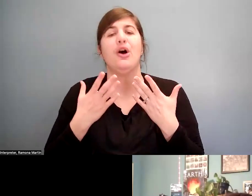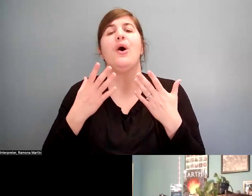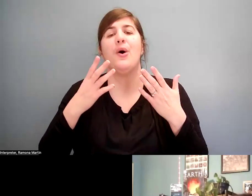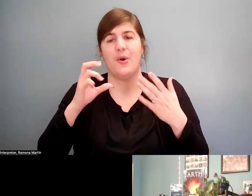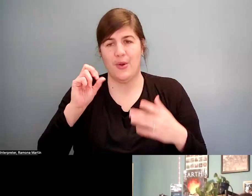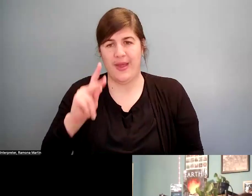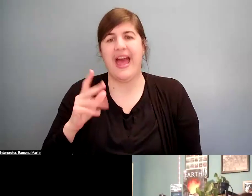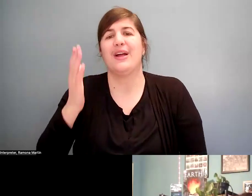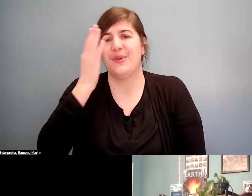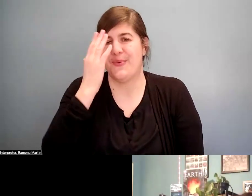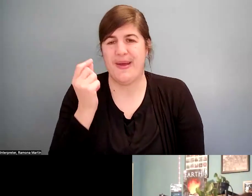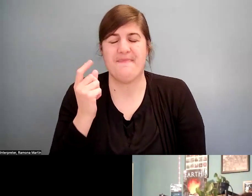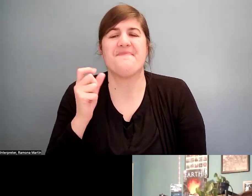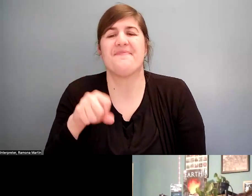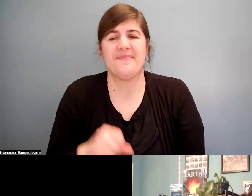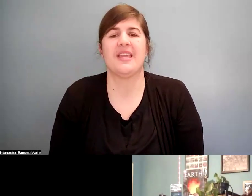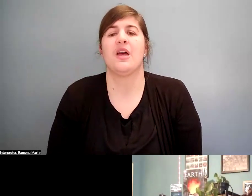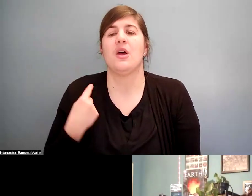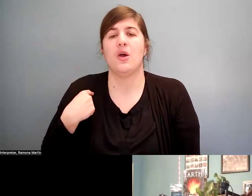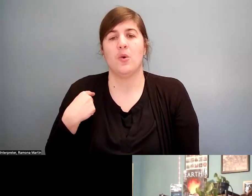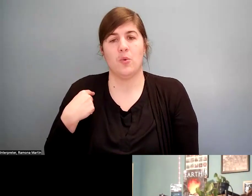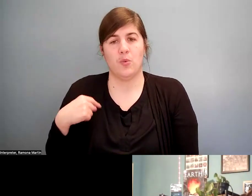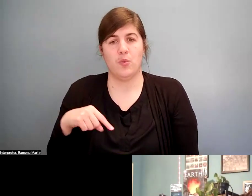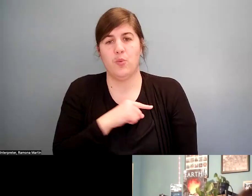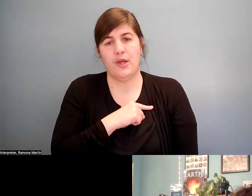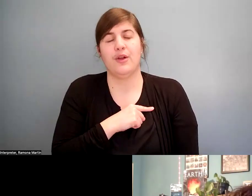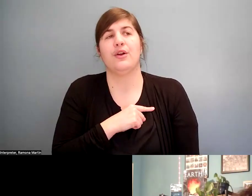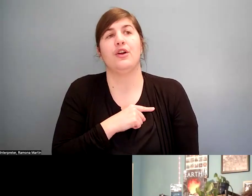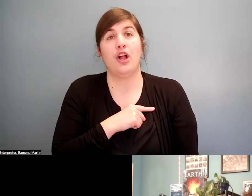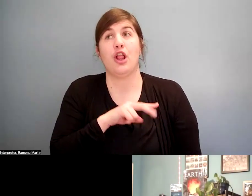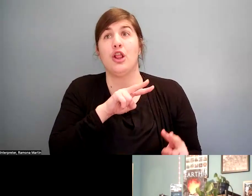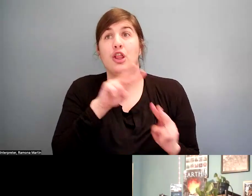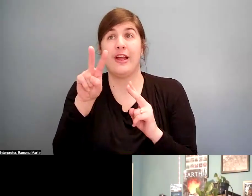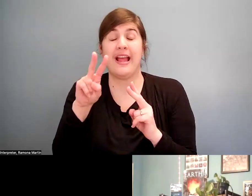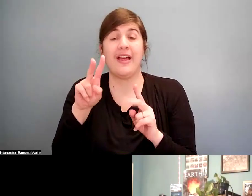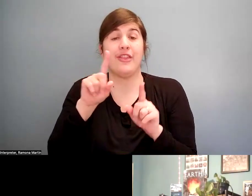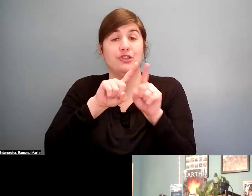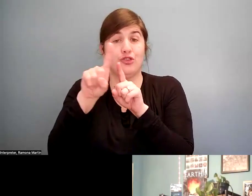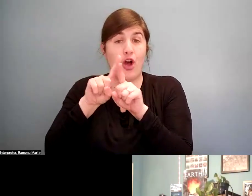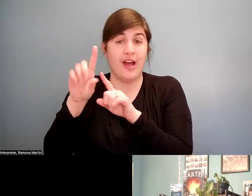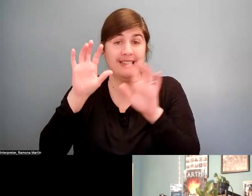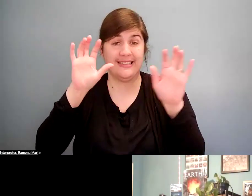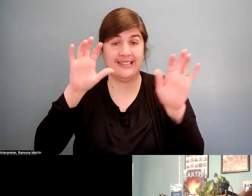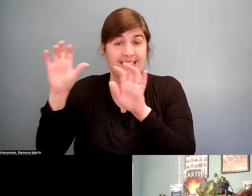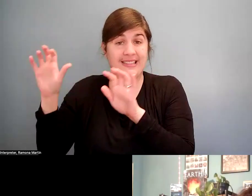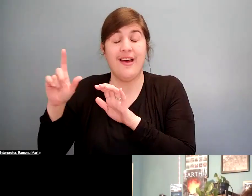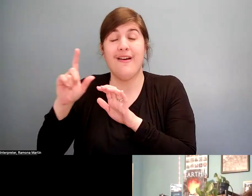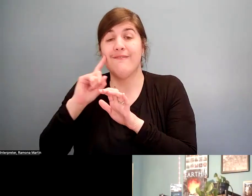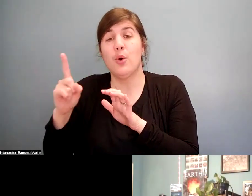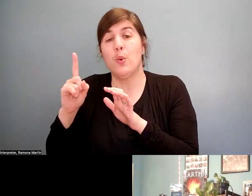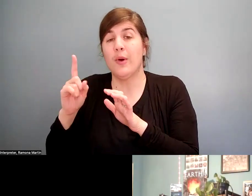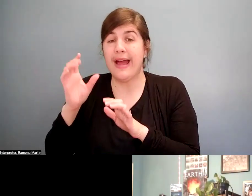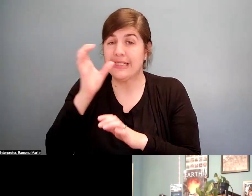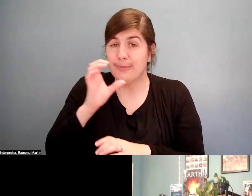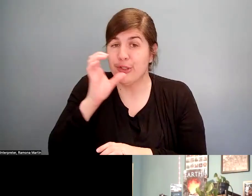go. Uh we're looking out to the stars a lot for source of exploration and